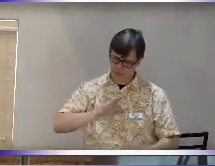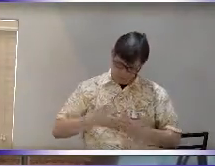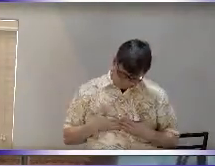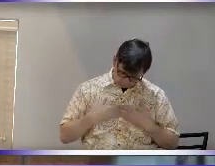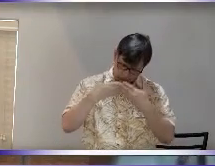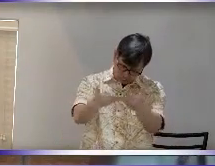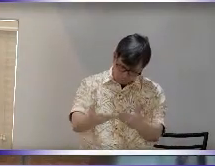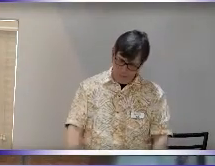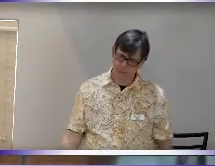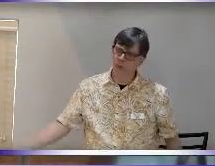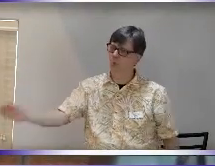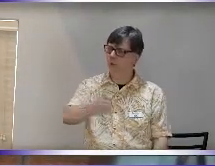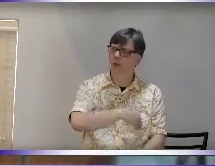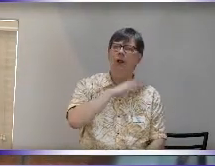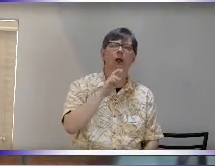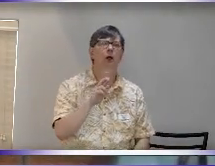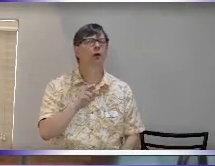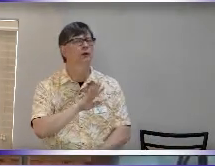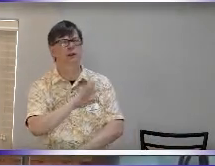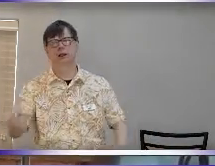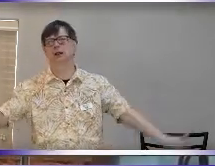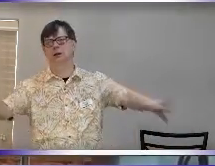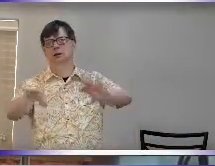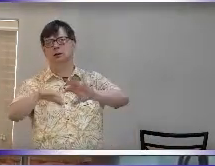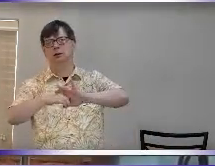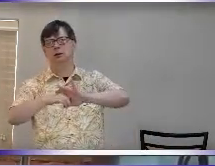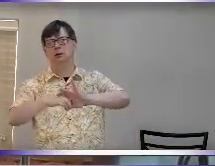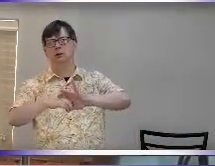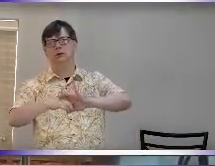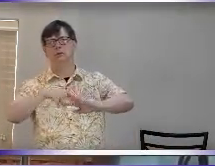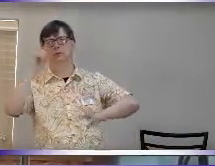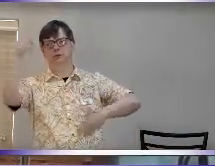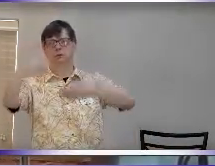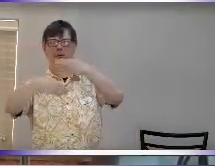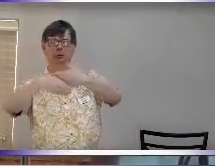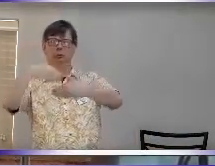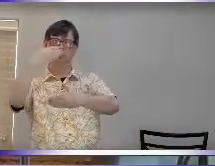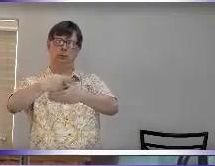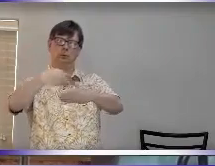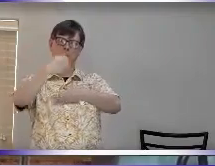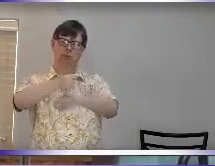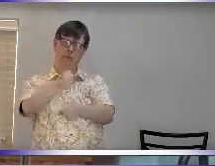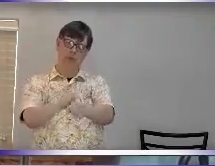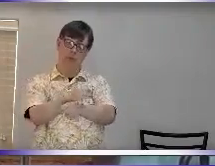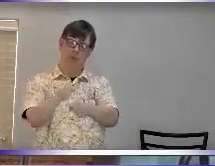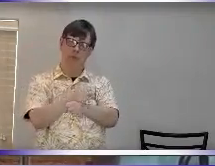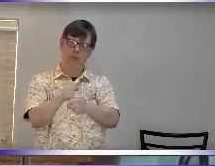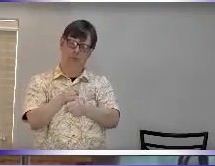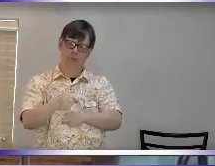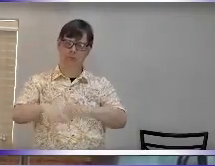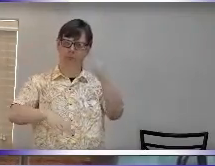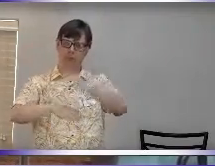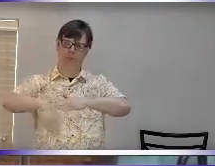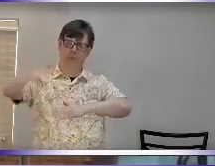We actually aren't connected, and that's our first boundary that we create. And then layer